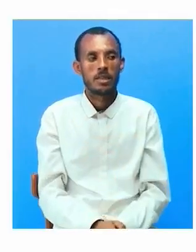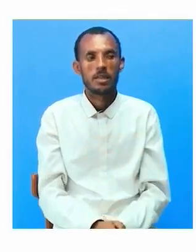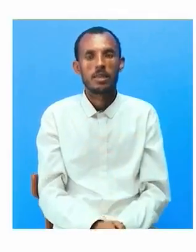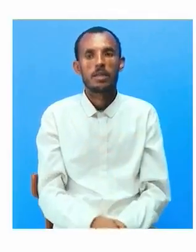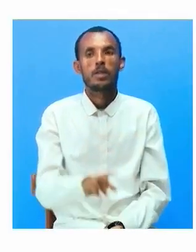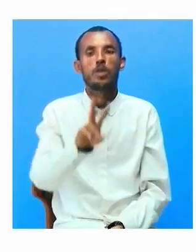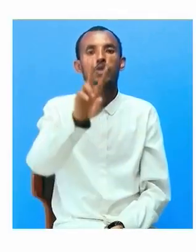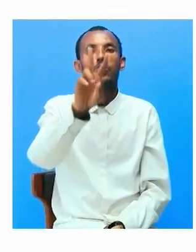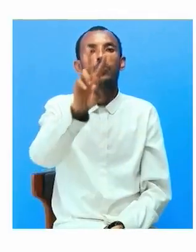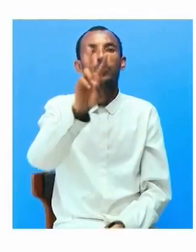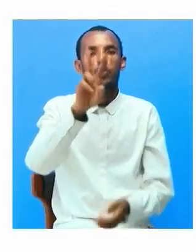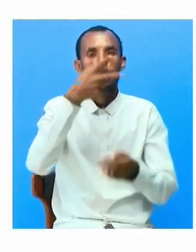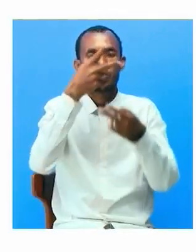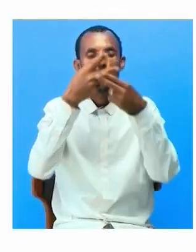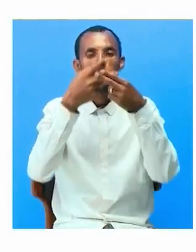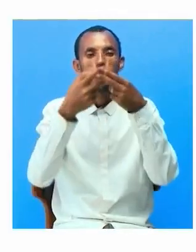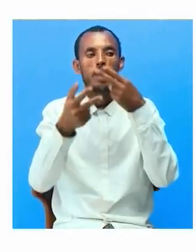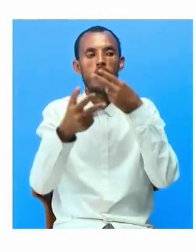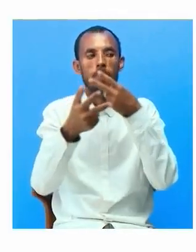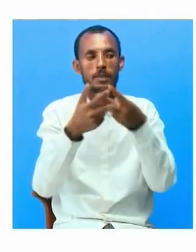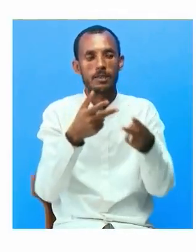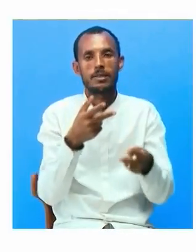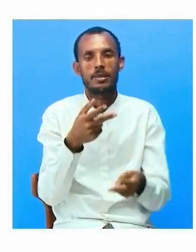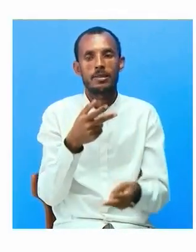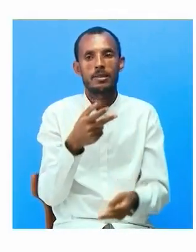2 times